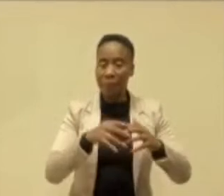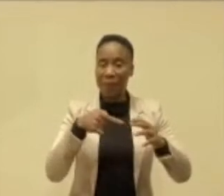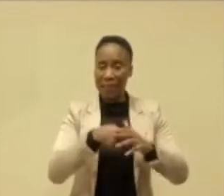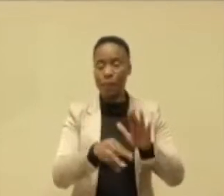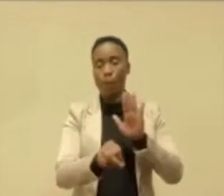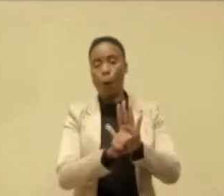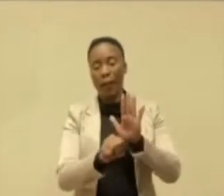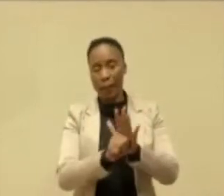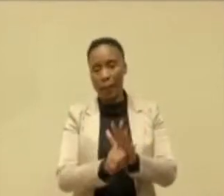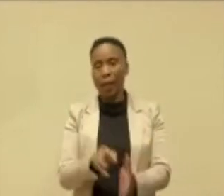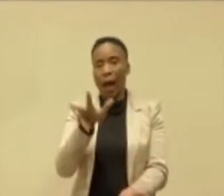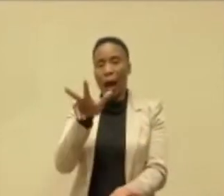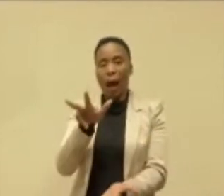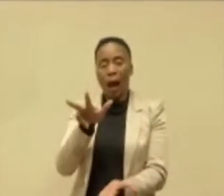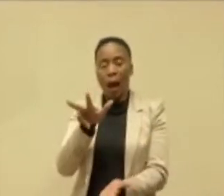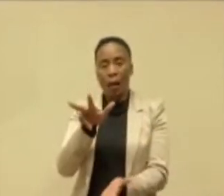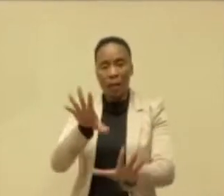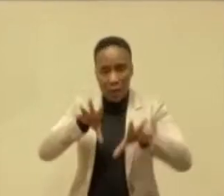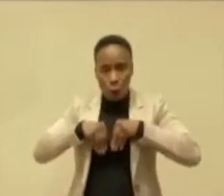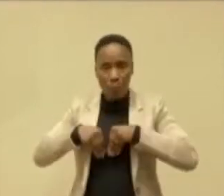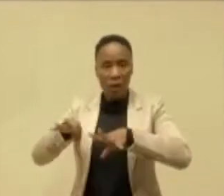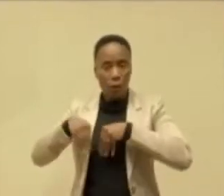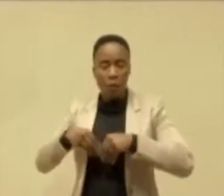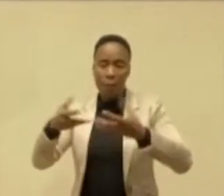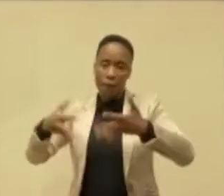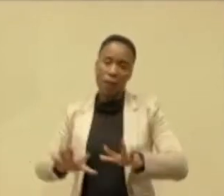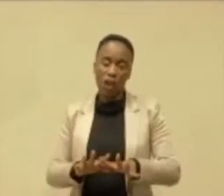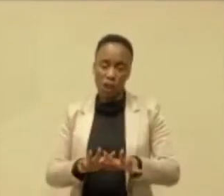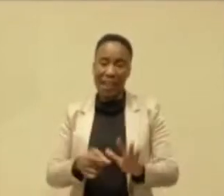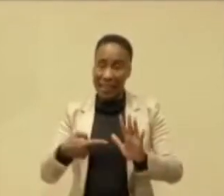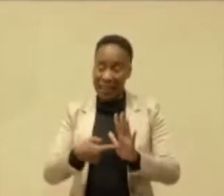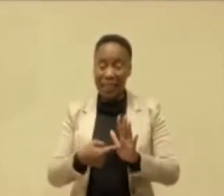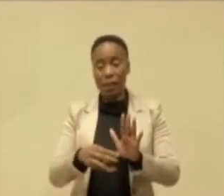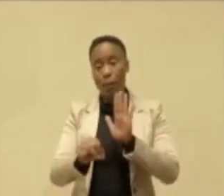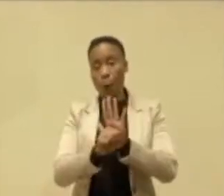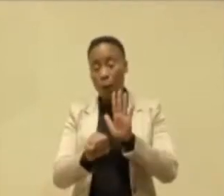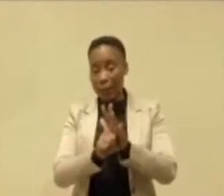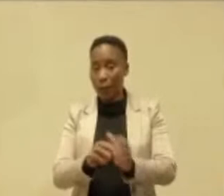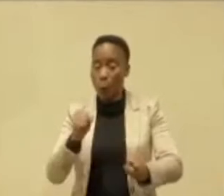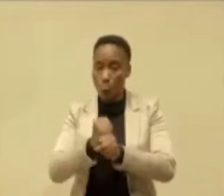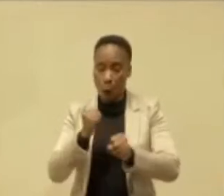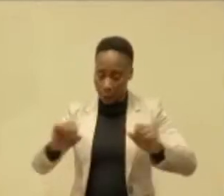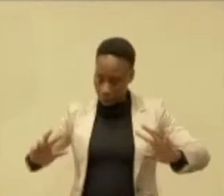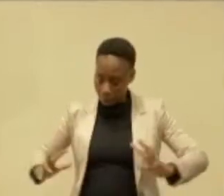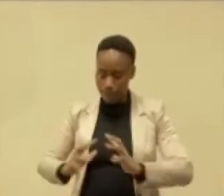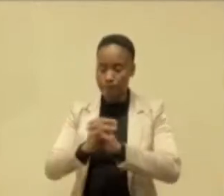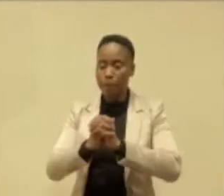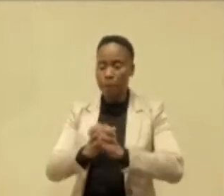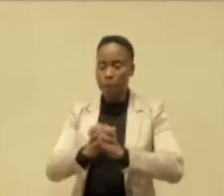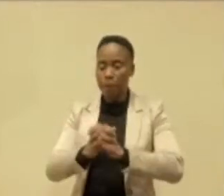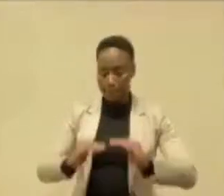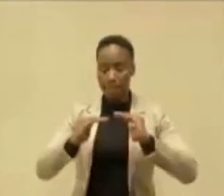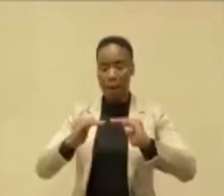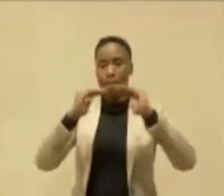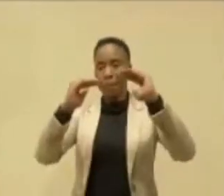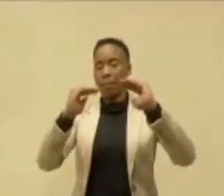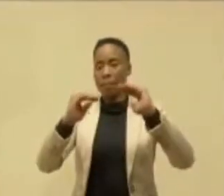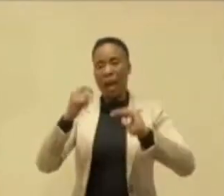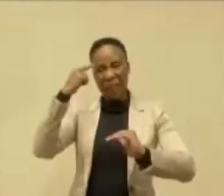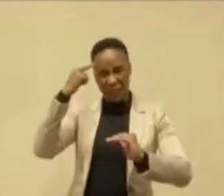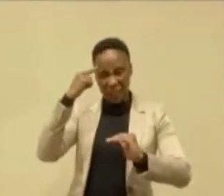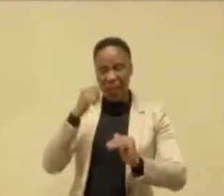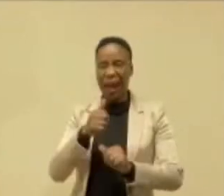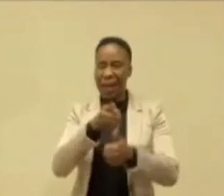in which model uh ebola is one of the best models i think honorable executive mayor maji